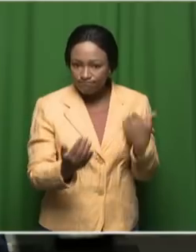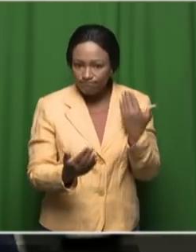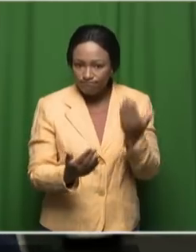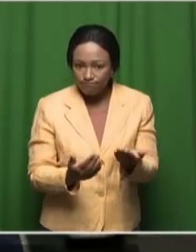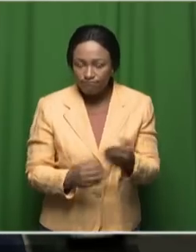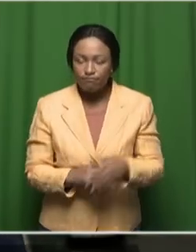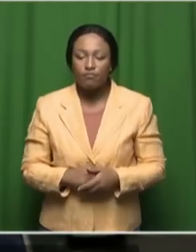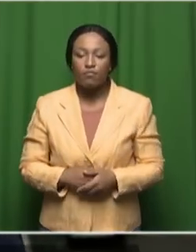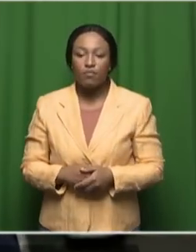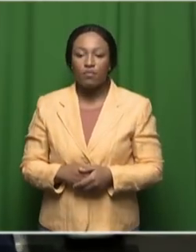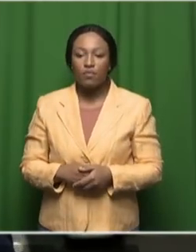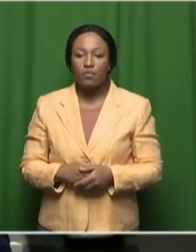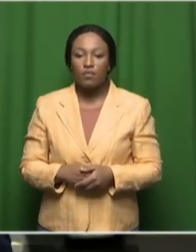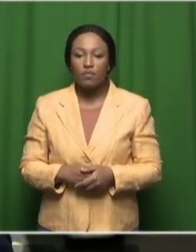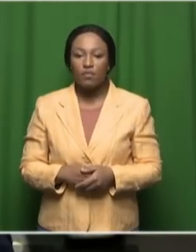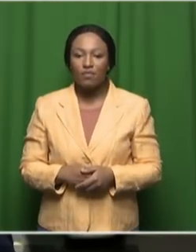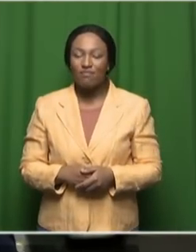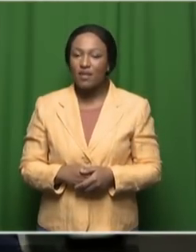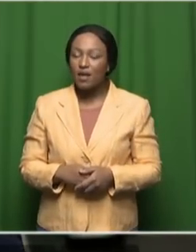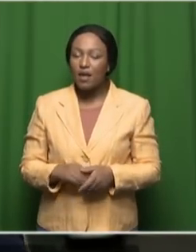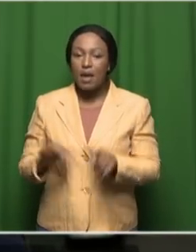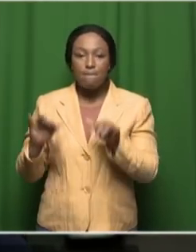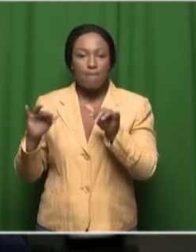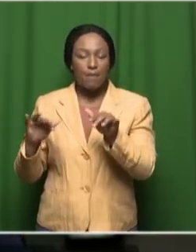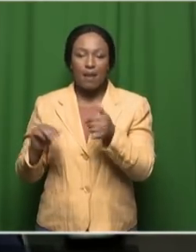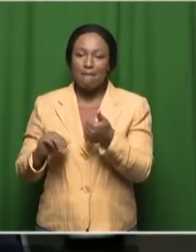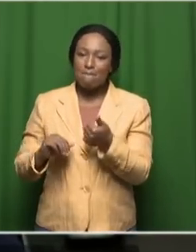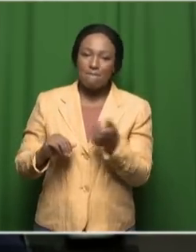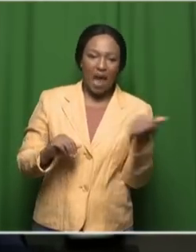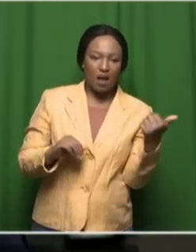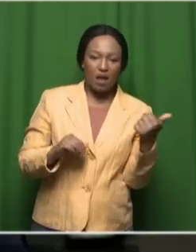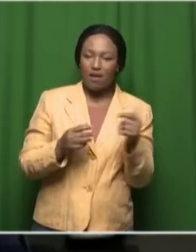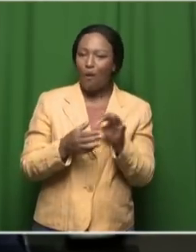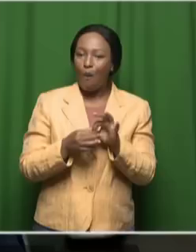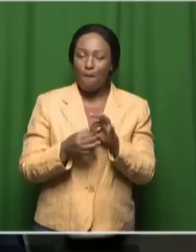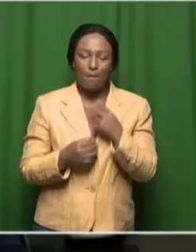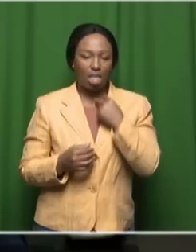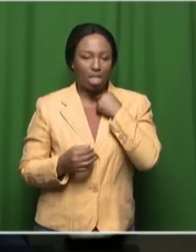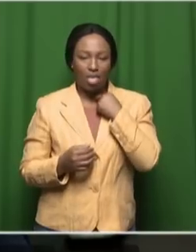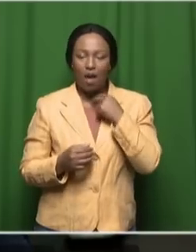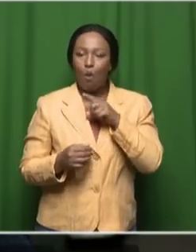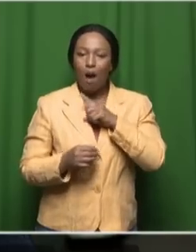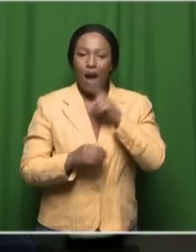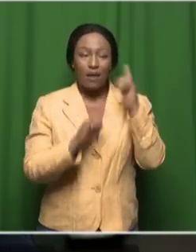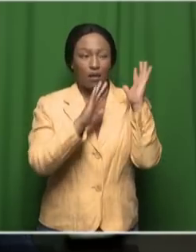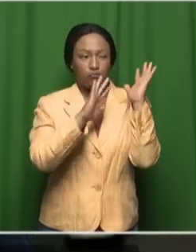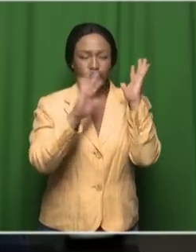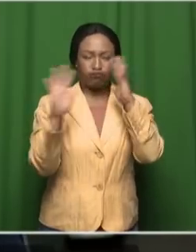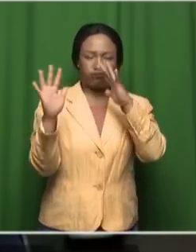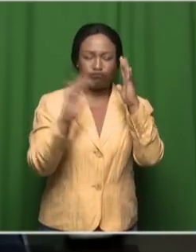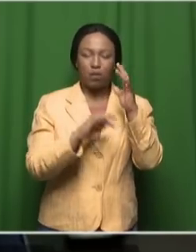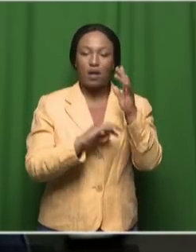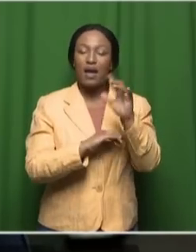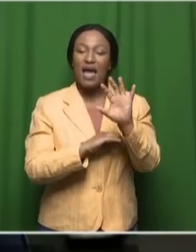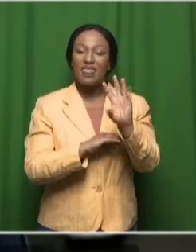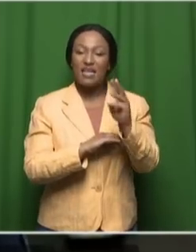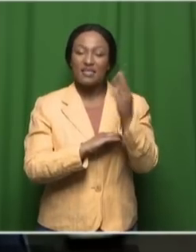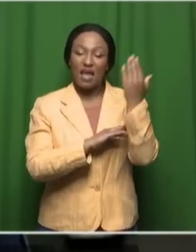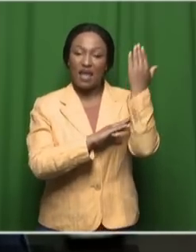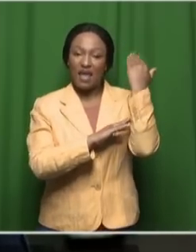they couldn't go back to their dwellings because those were blown away. That was with a wind that happened last Thursday. We do have